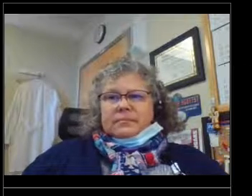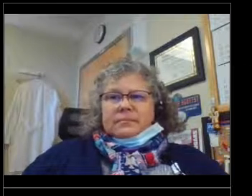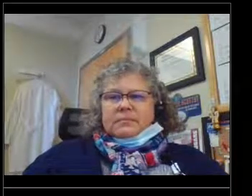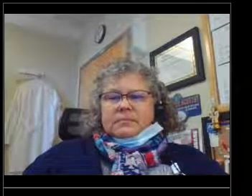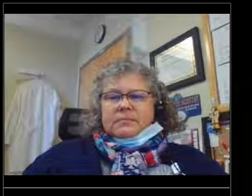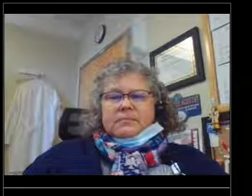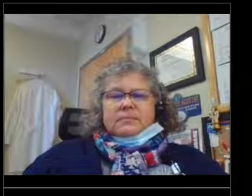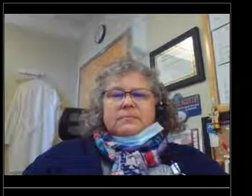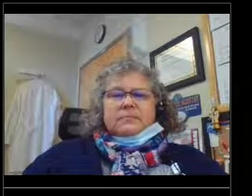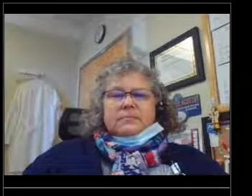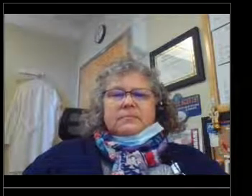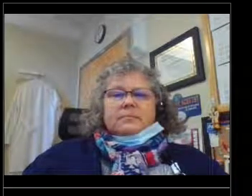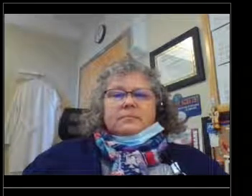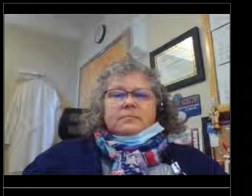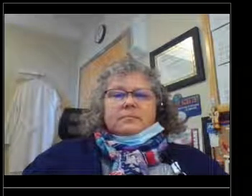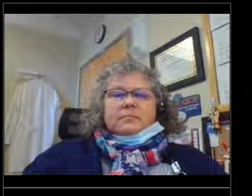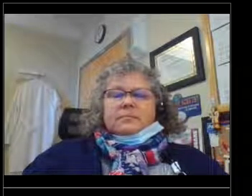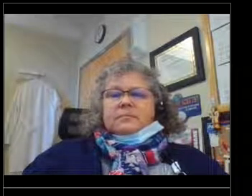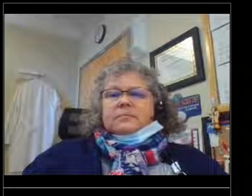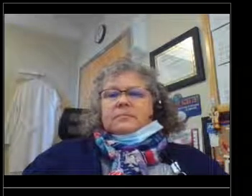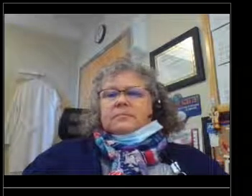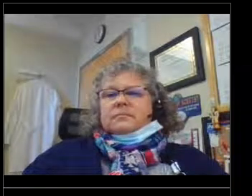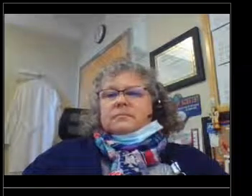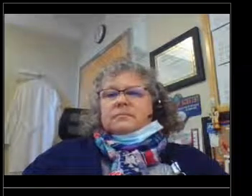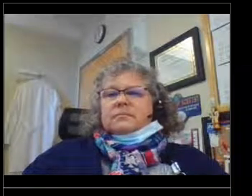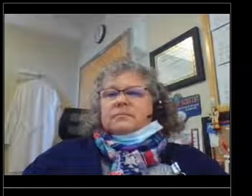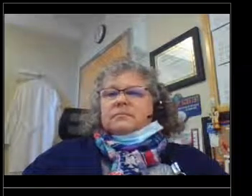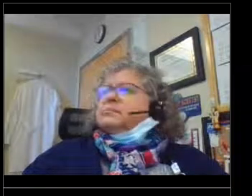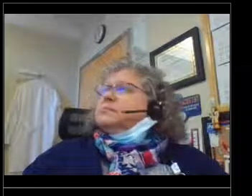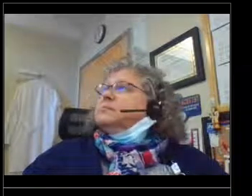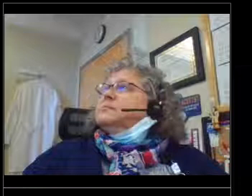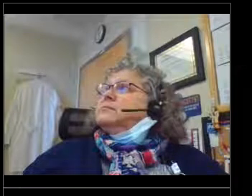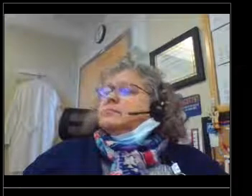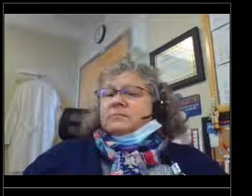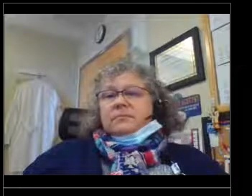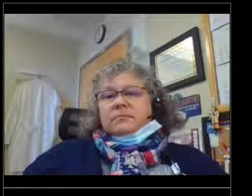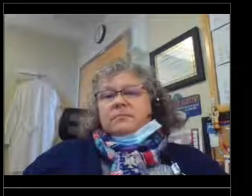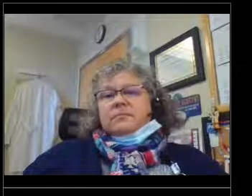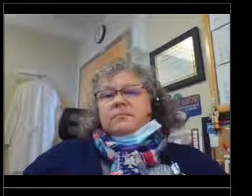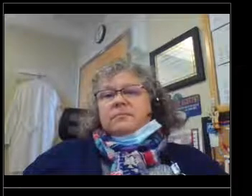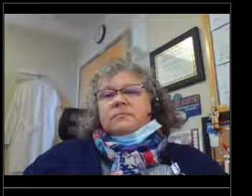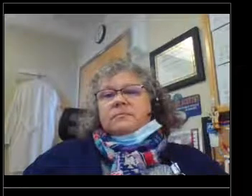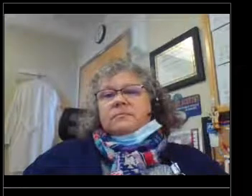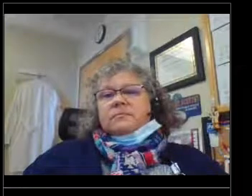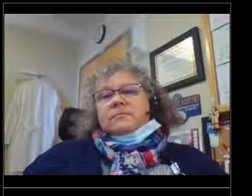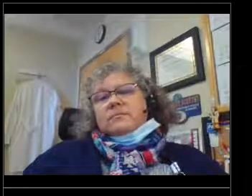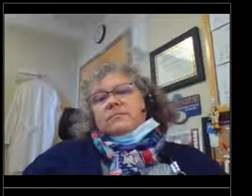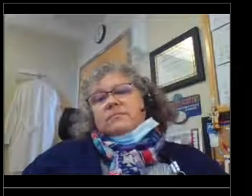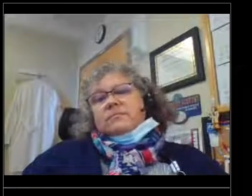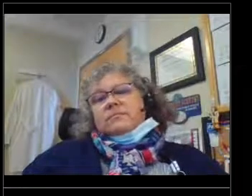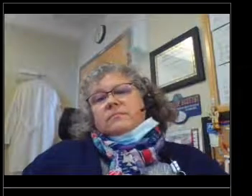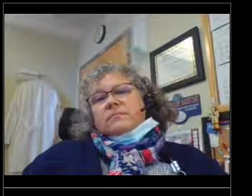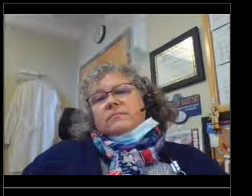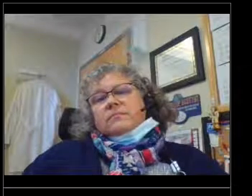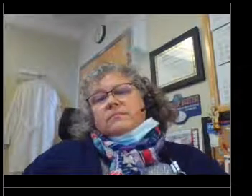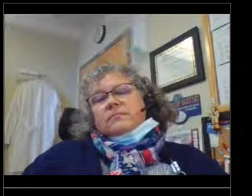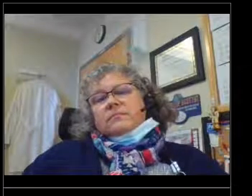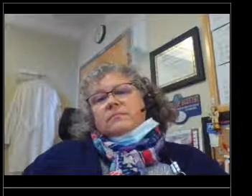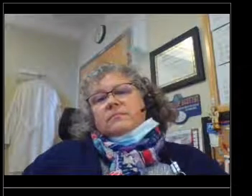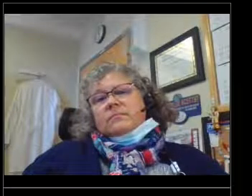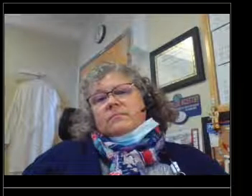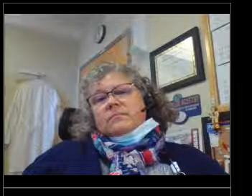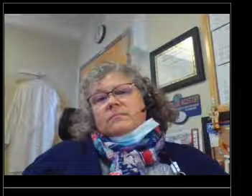for not reporting their supervising physician. I want to add one other thing too. The Washington